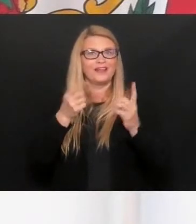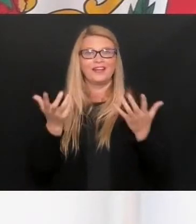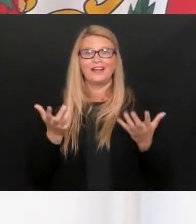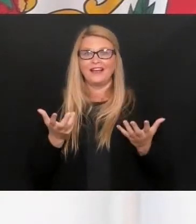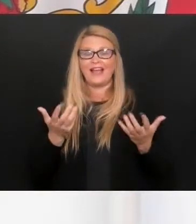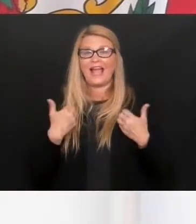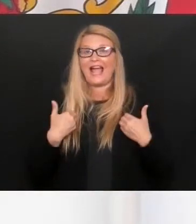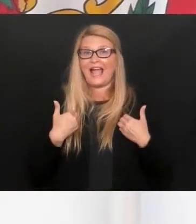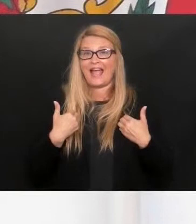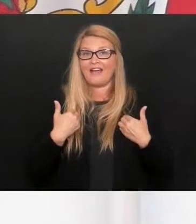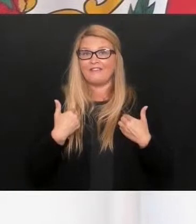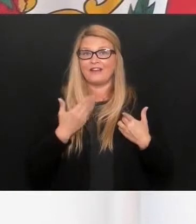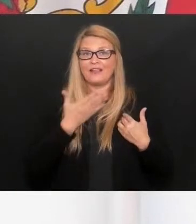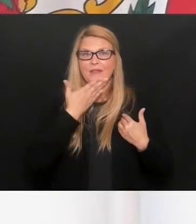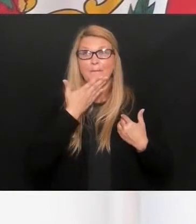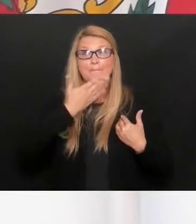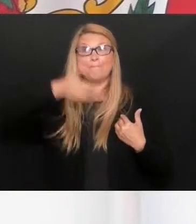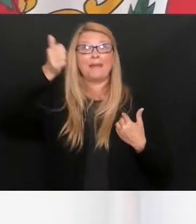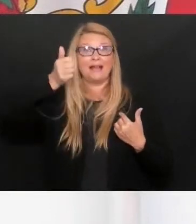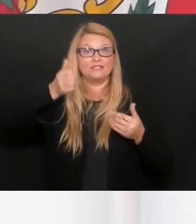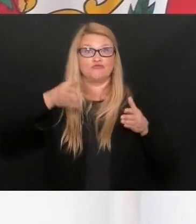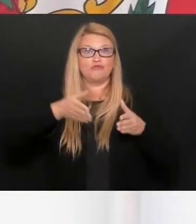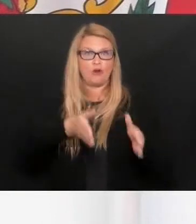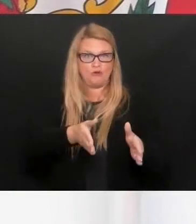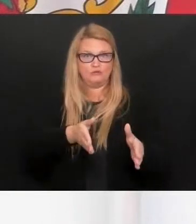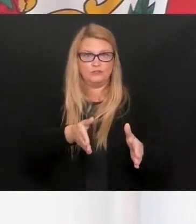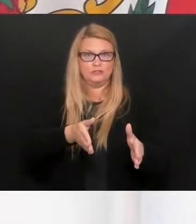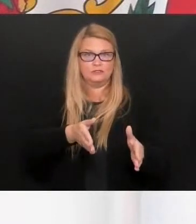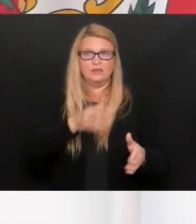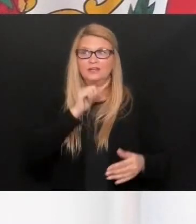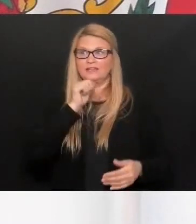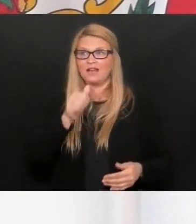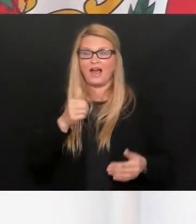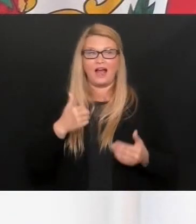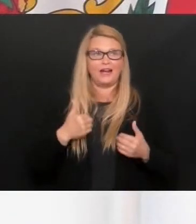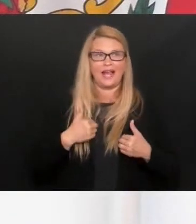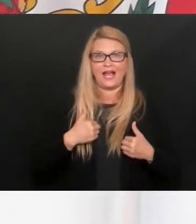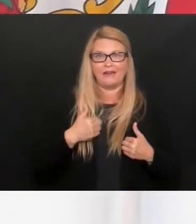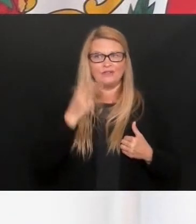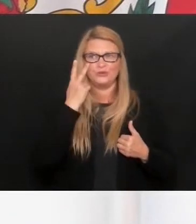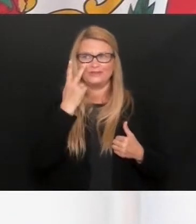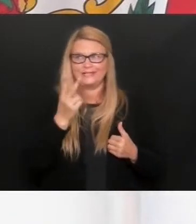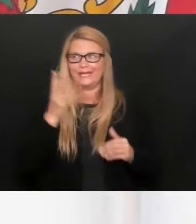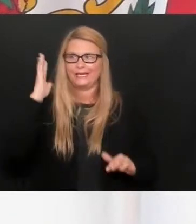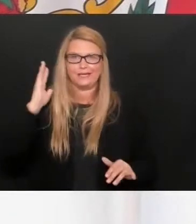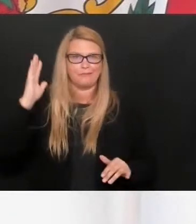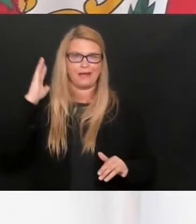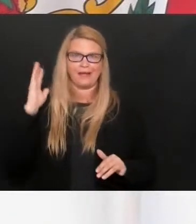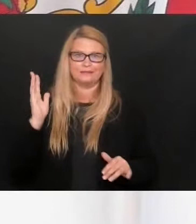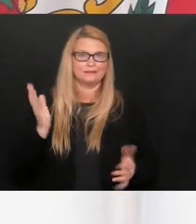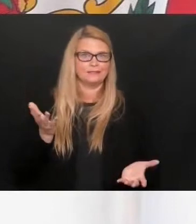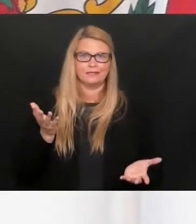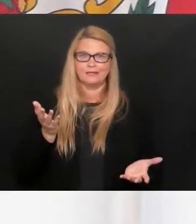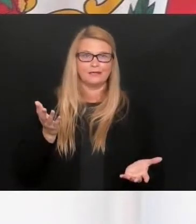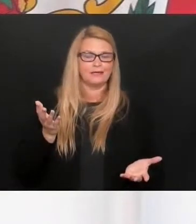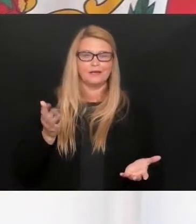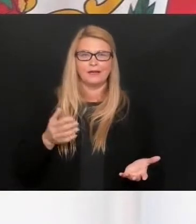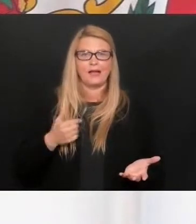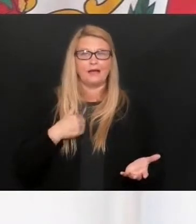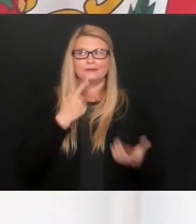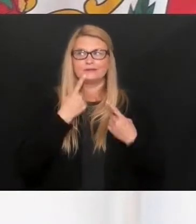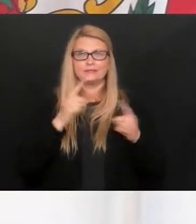goal is to have the best roads. Our goal is not to have what we've had in the past. I mean, you know, I've said it over and